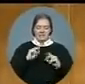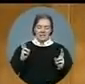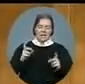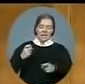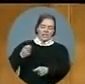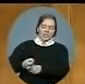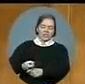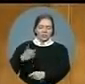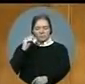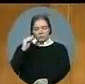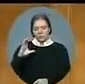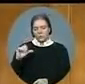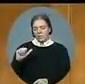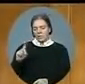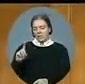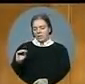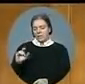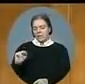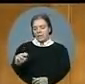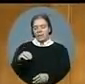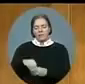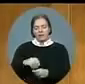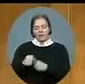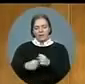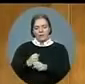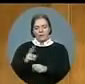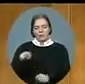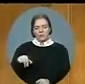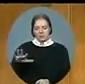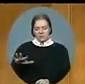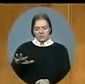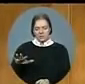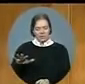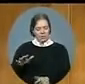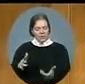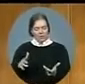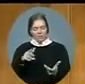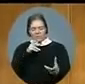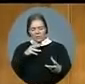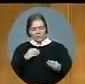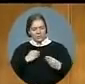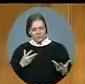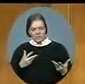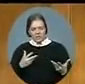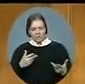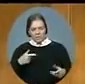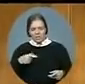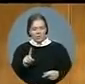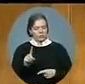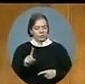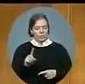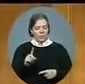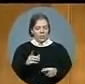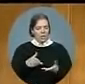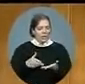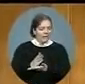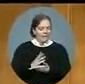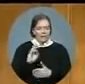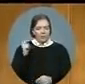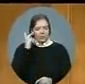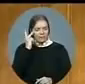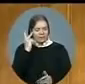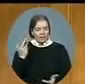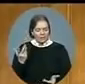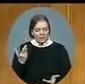It is outrageous. An insult to the integrity of the political process and shows the depths to which this government is willing to